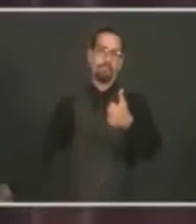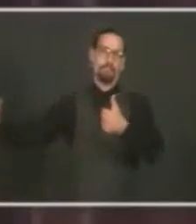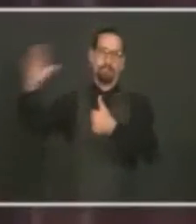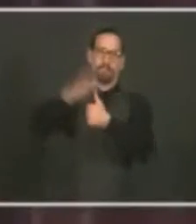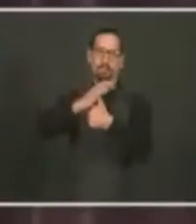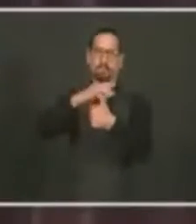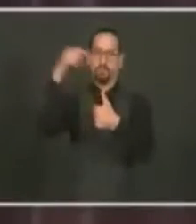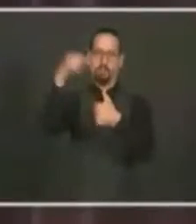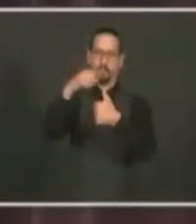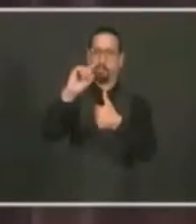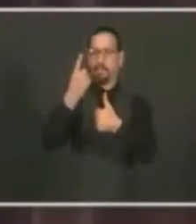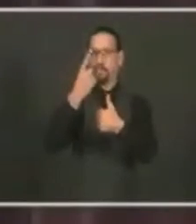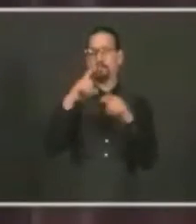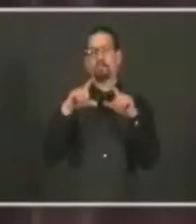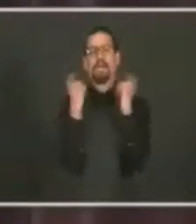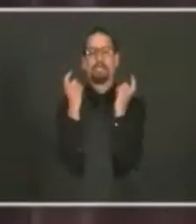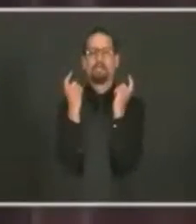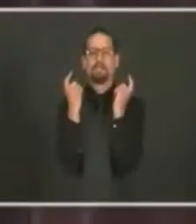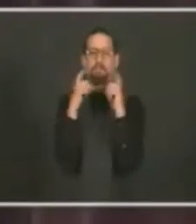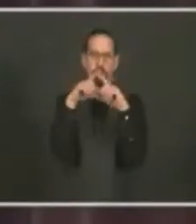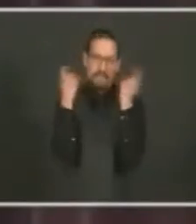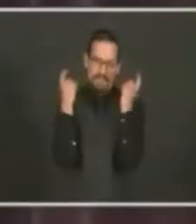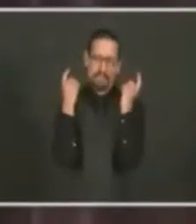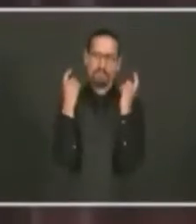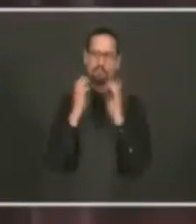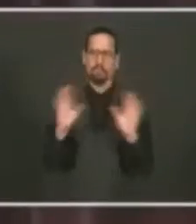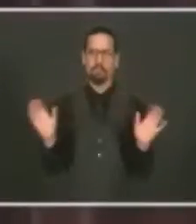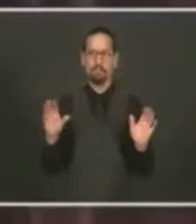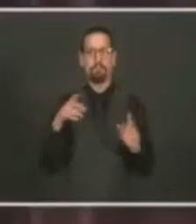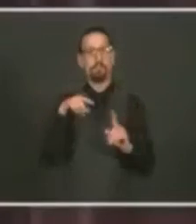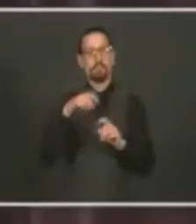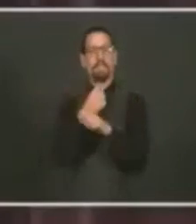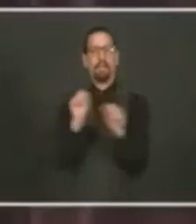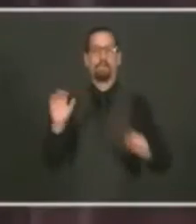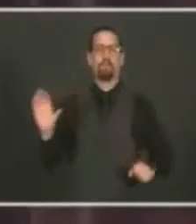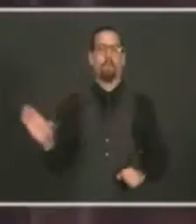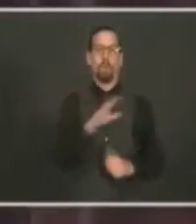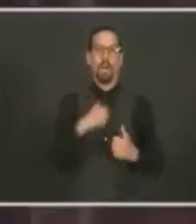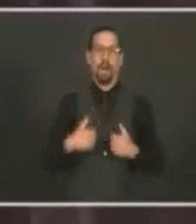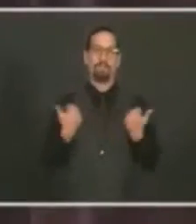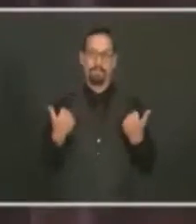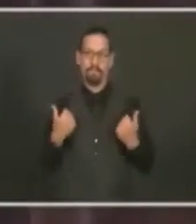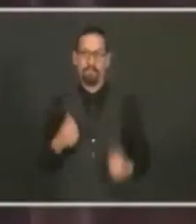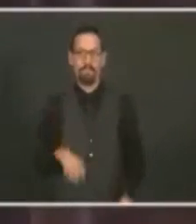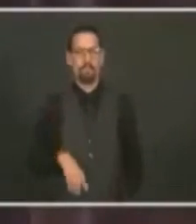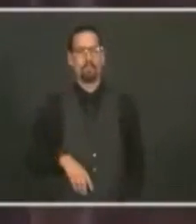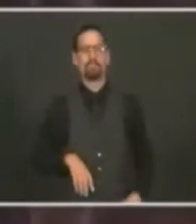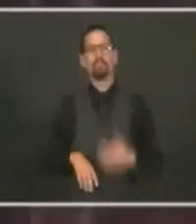keep us all safe going forward. So we'll continue to work on that. Thank you for bringing it up.